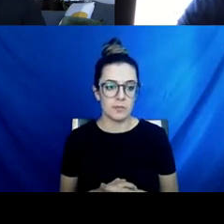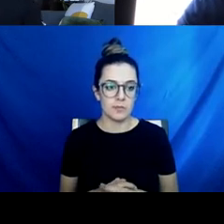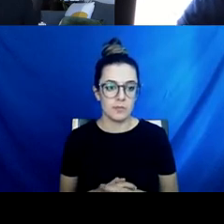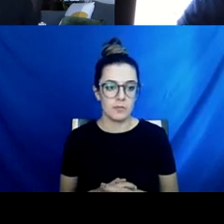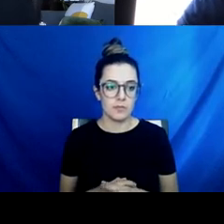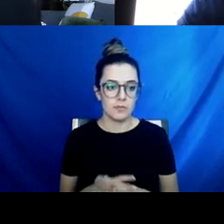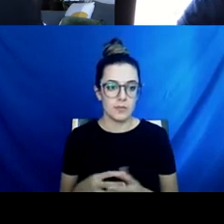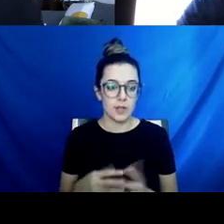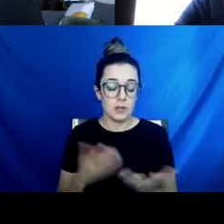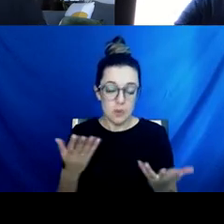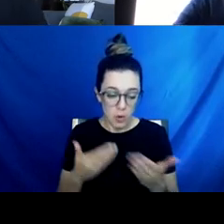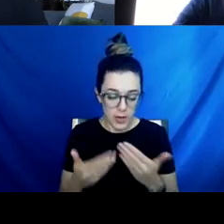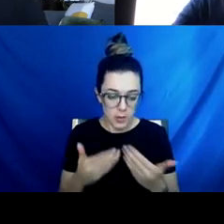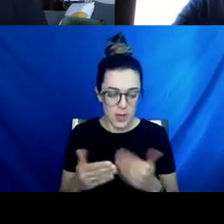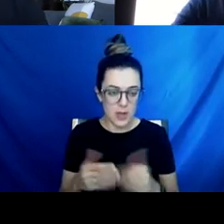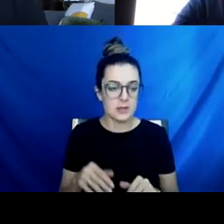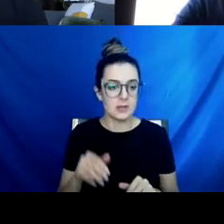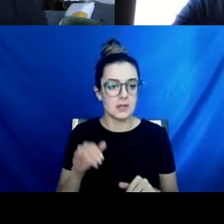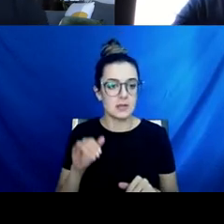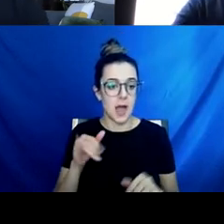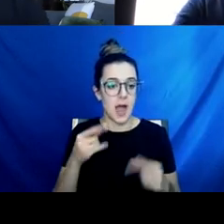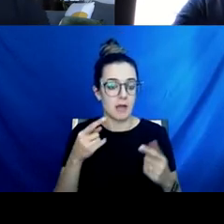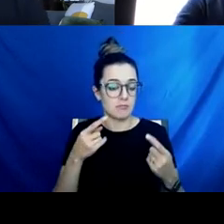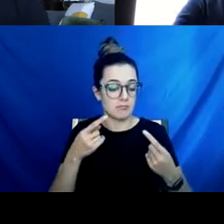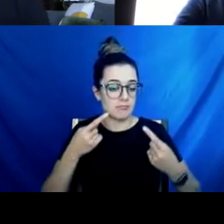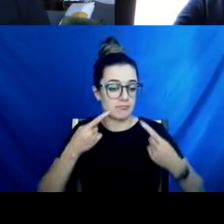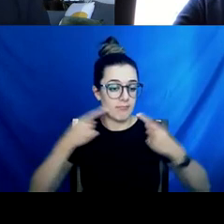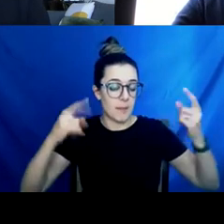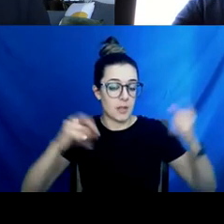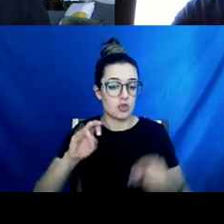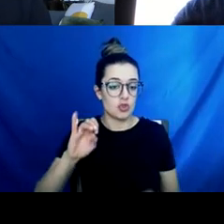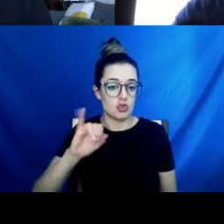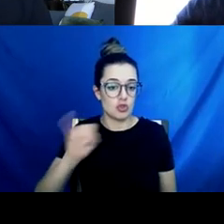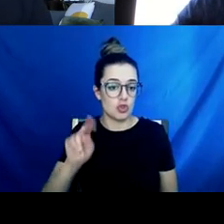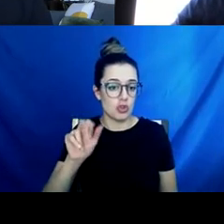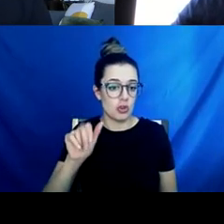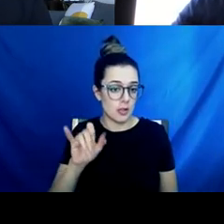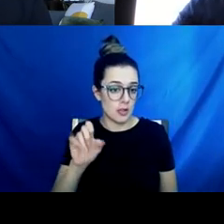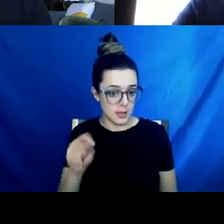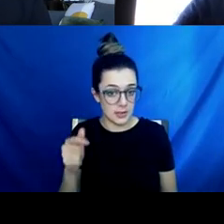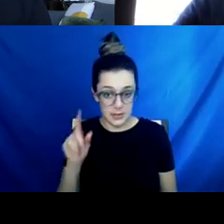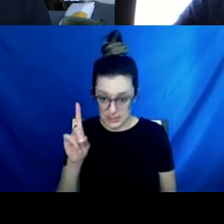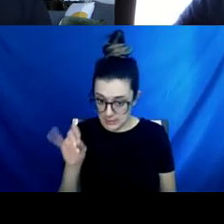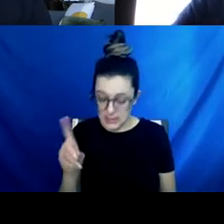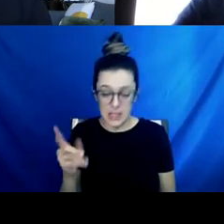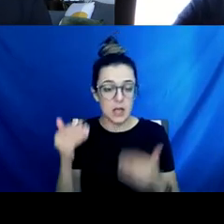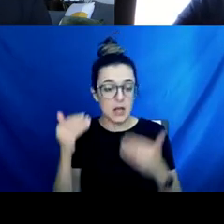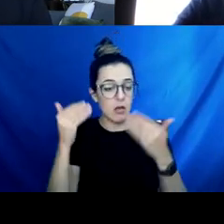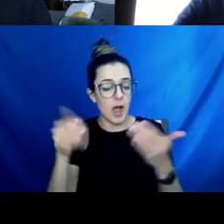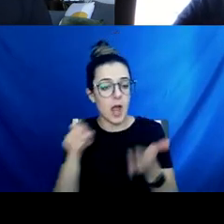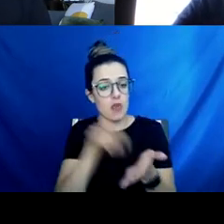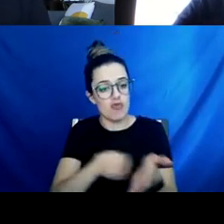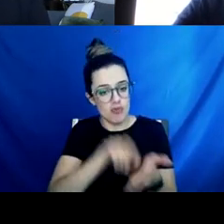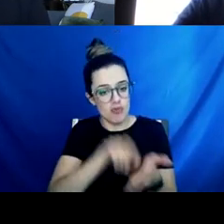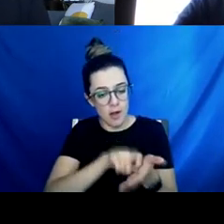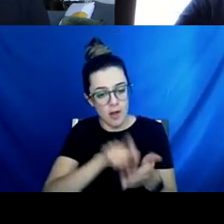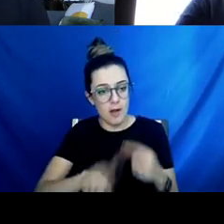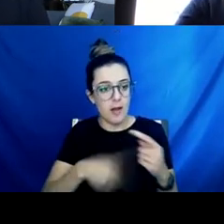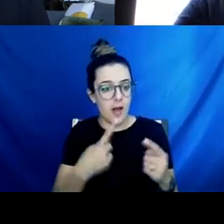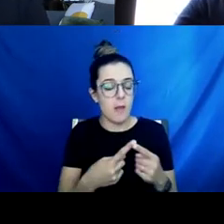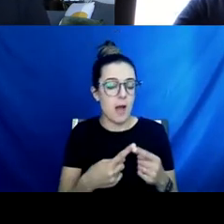Yeah. Like too much coverage. I mean, it's true. Like I said, with Syria, that's a serious case of desensitization. We have